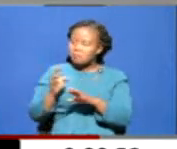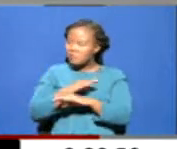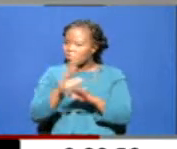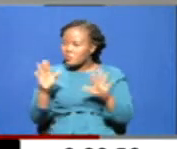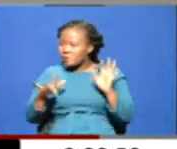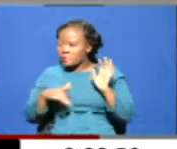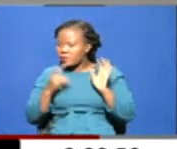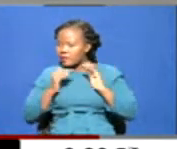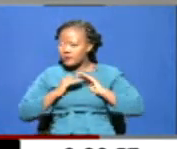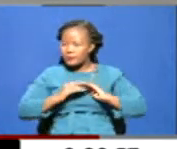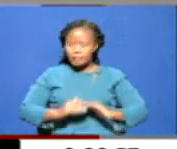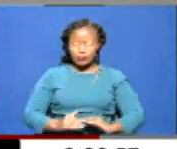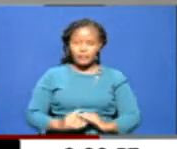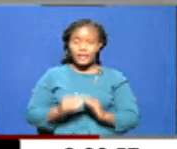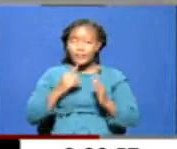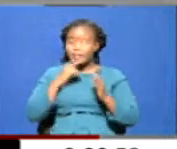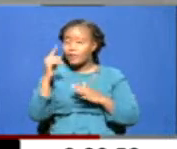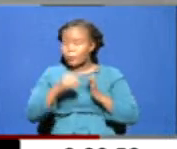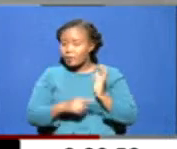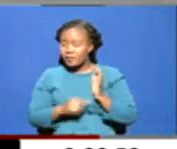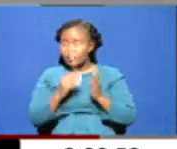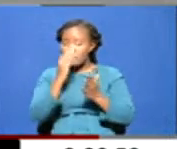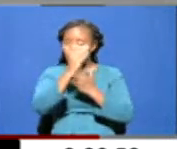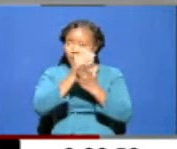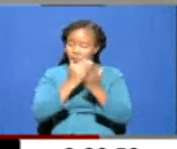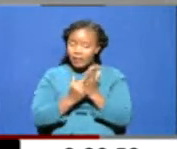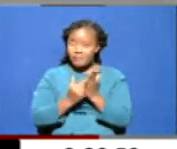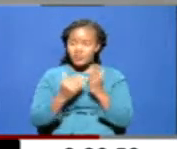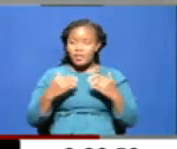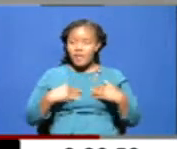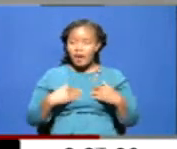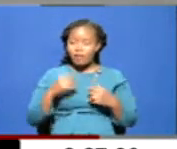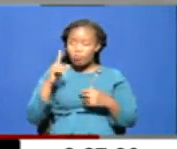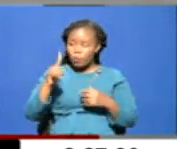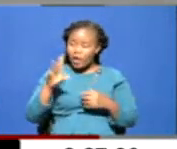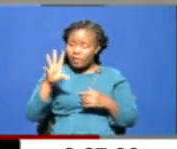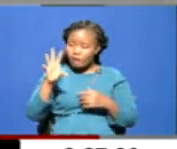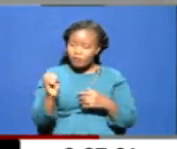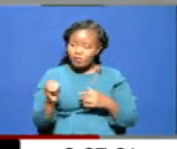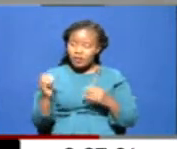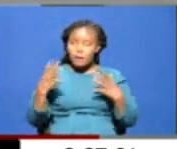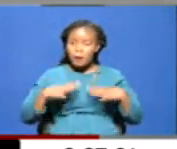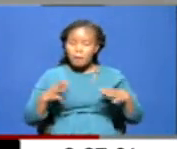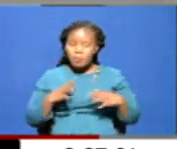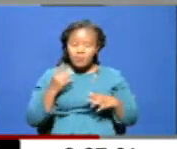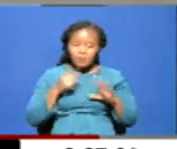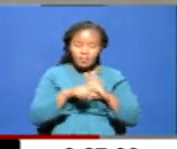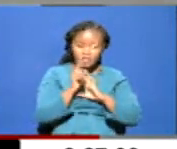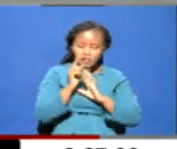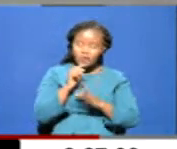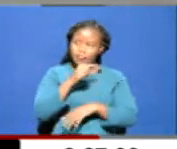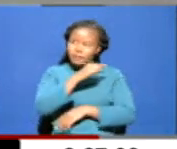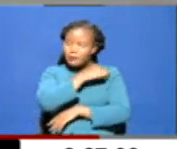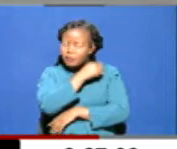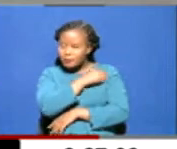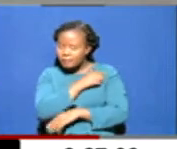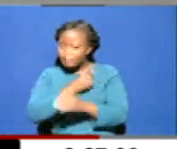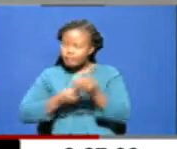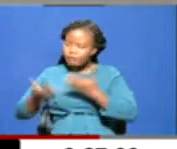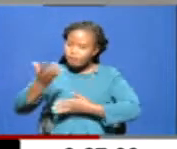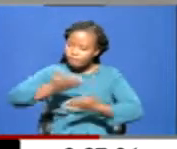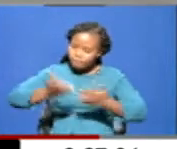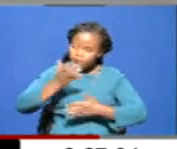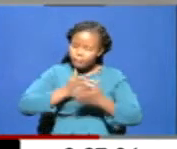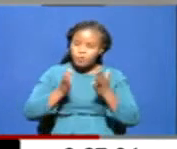says that the initiative has seen over 150 people going to mental therapy clinics to connect with therapists, debrief,